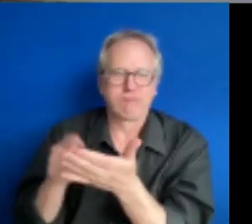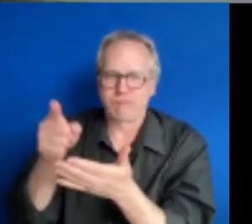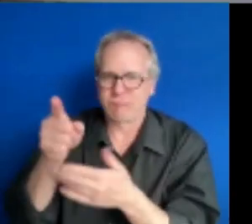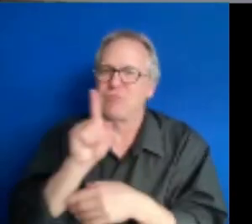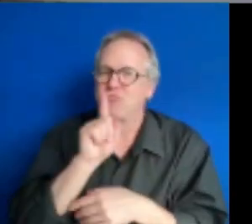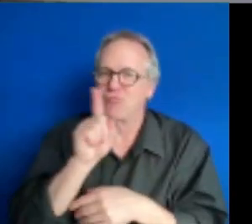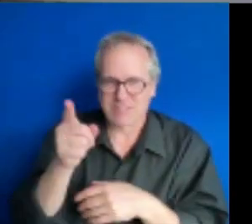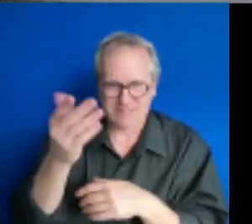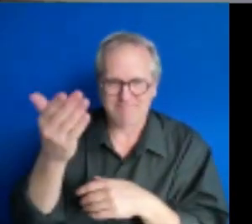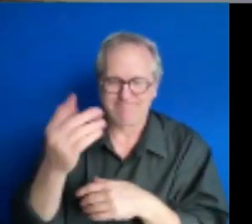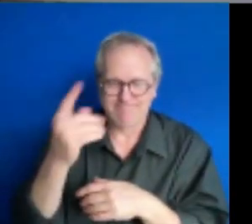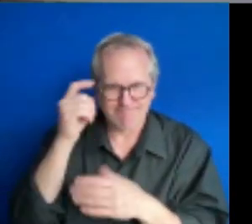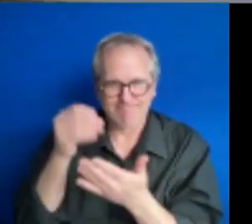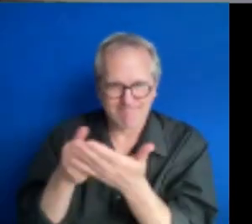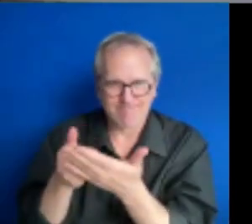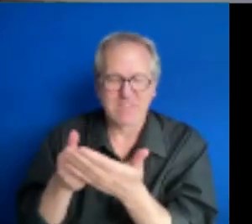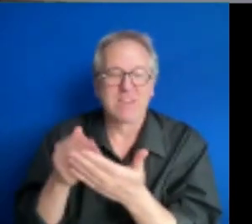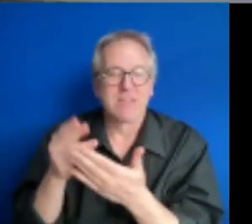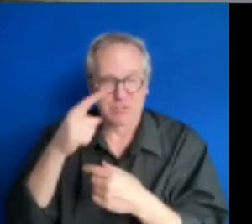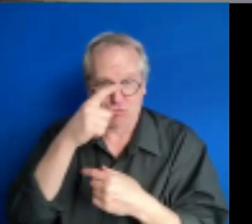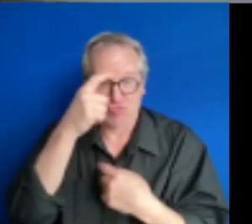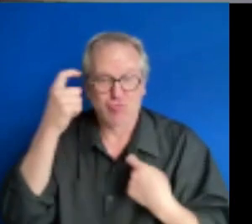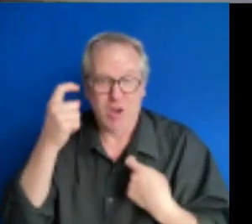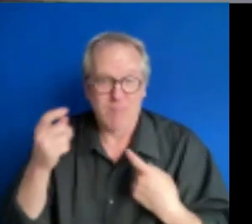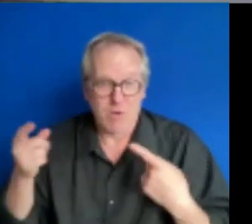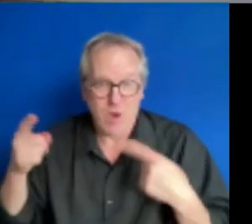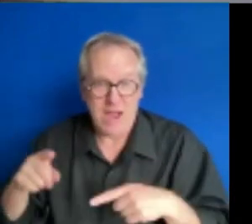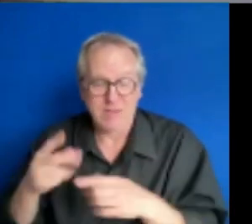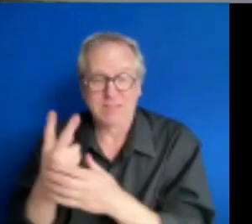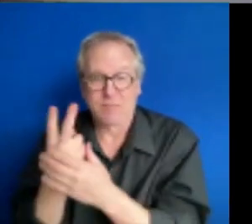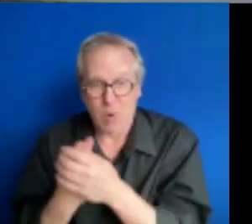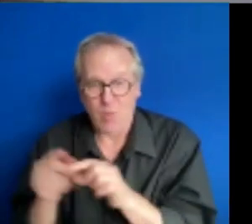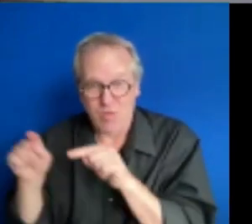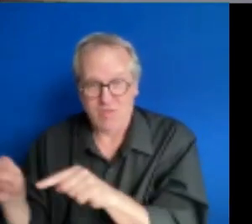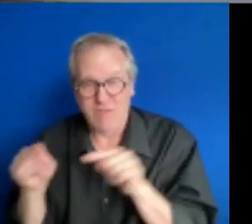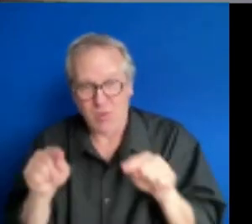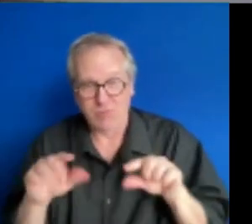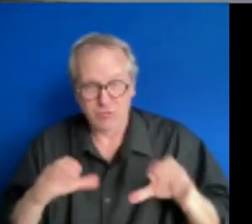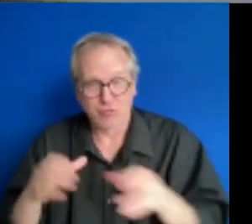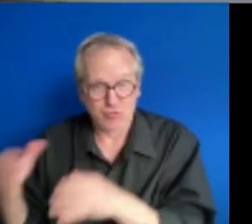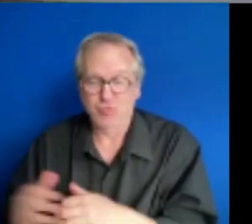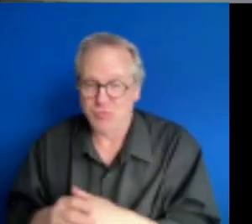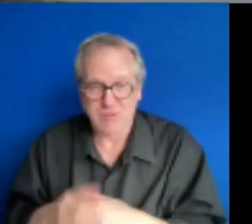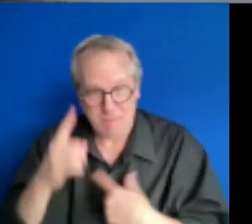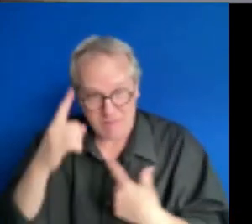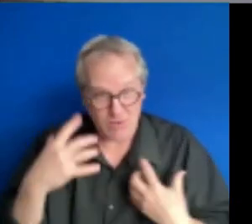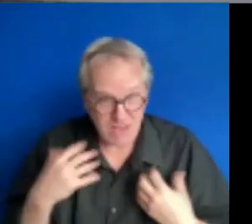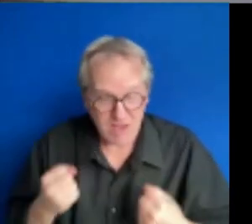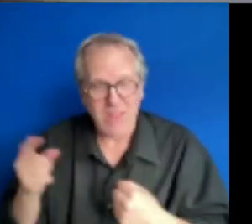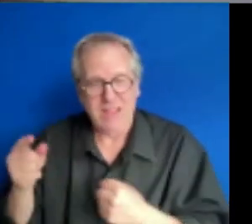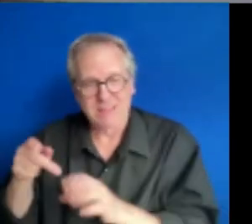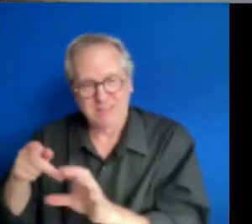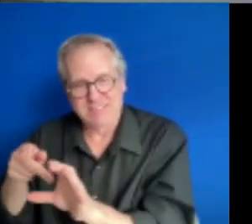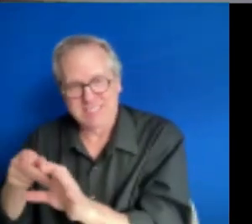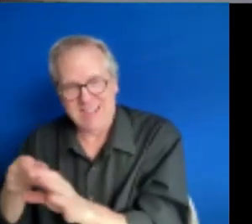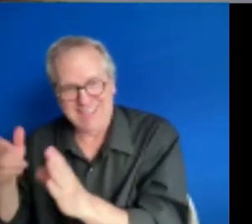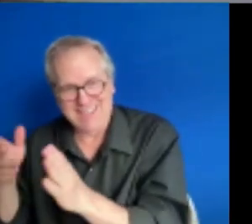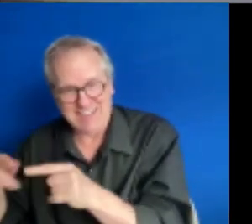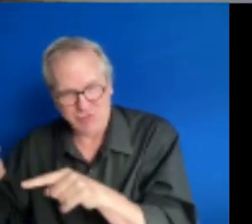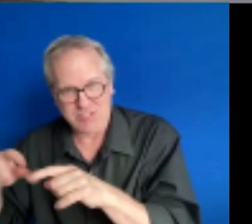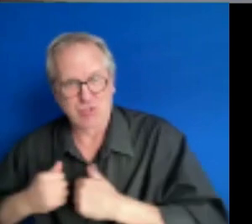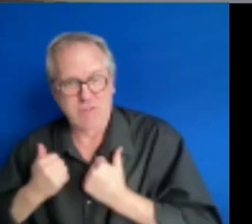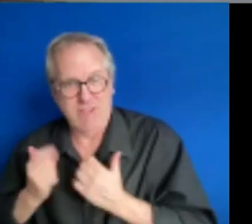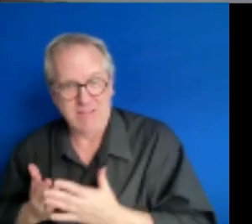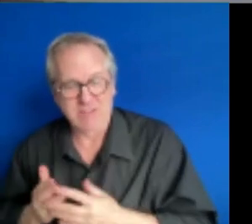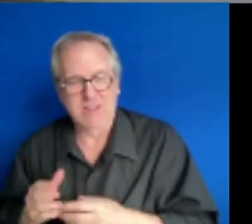real trauma that occurs in both of those camps, and how difficult it is, especially when the